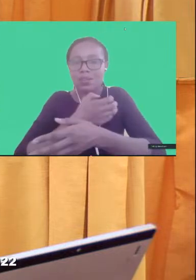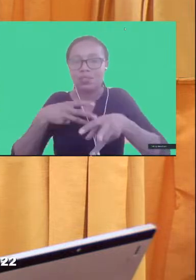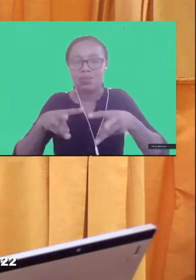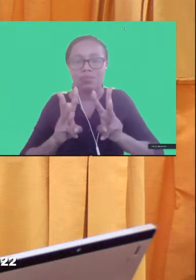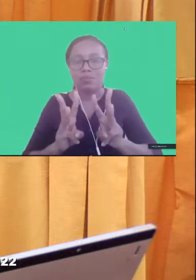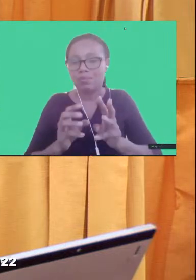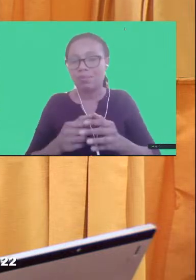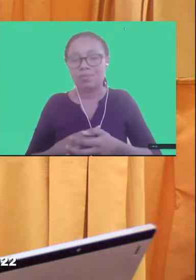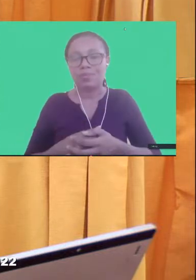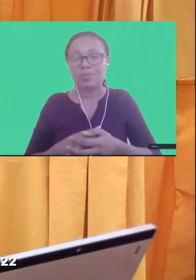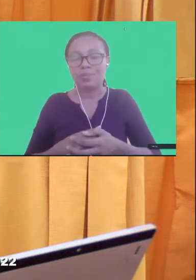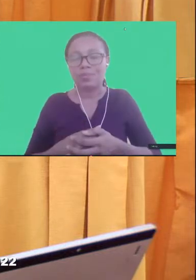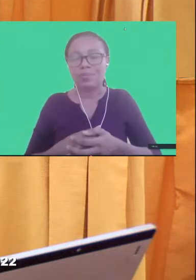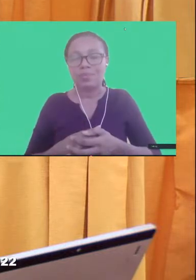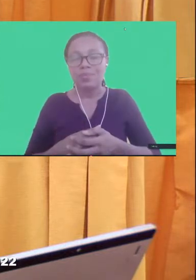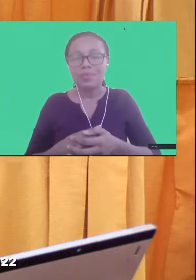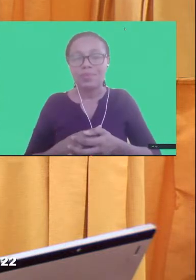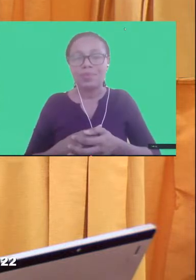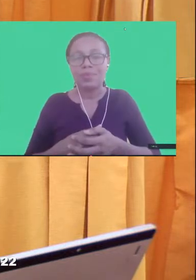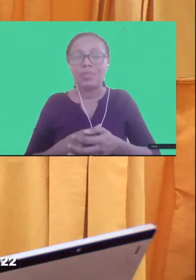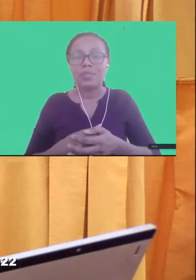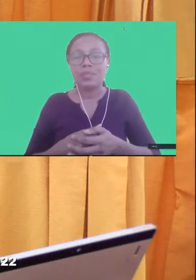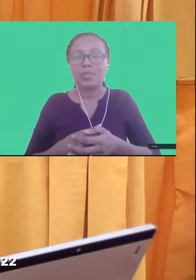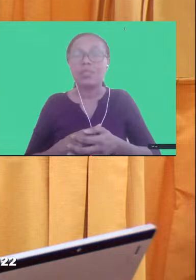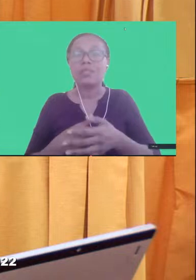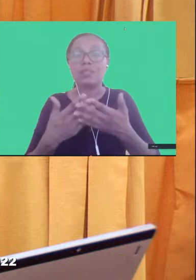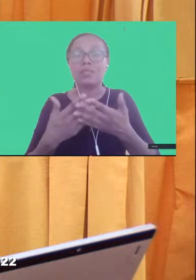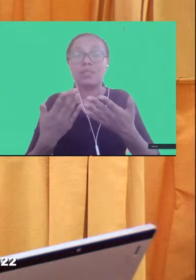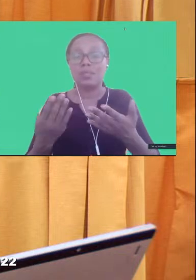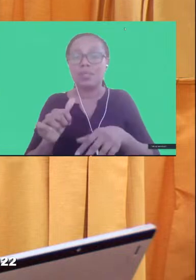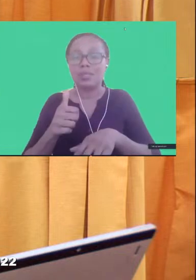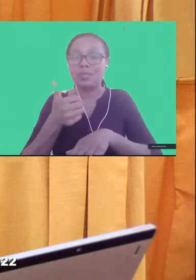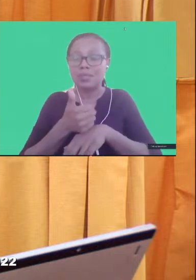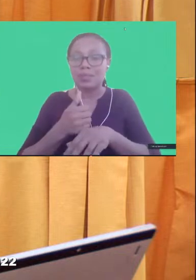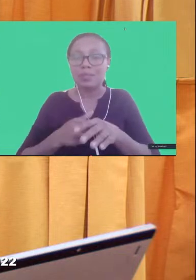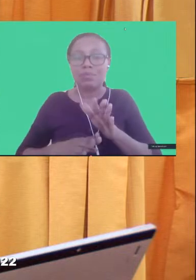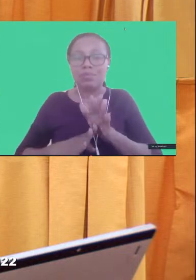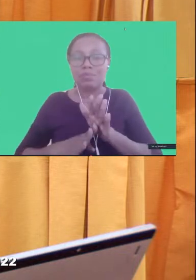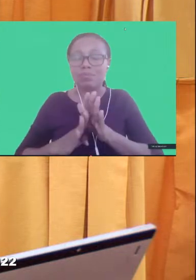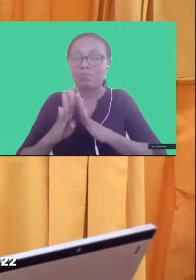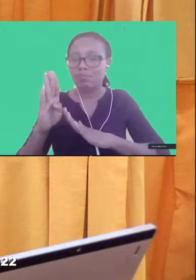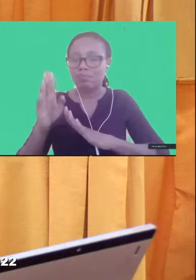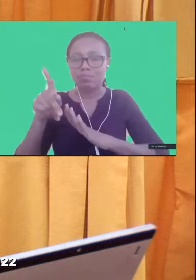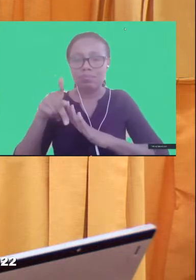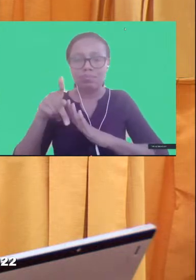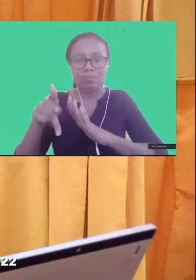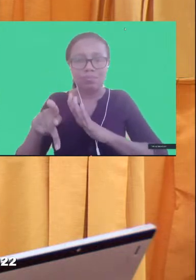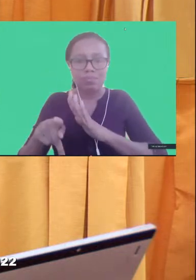for storage, understanding the different types of services that storage can